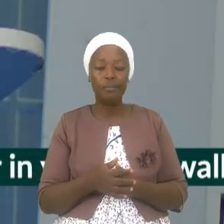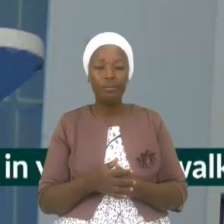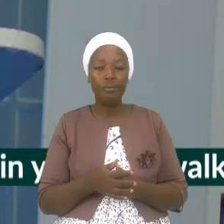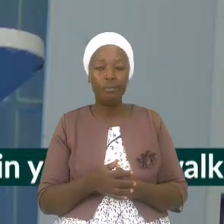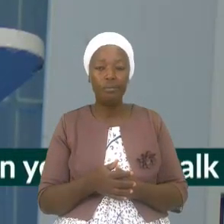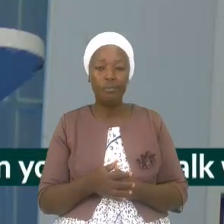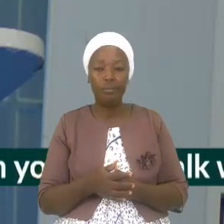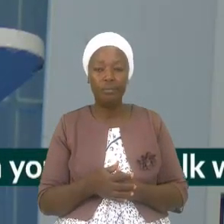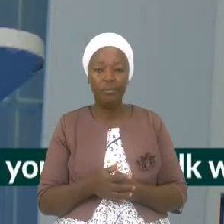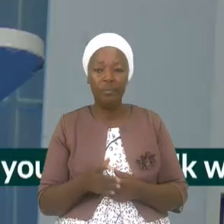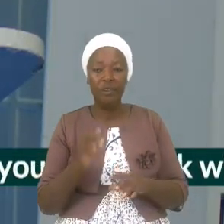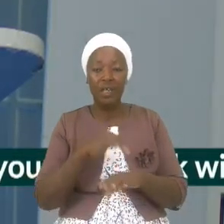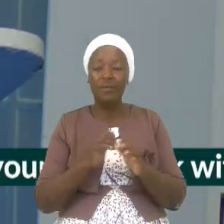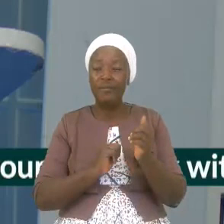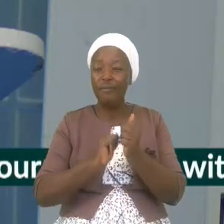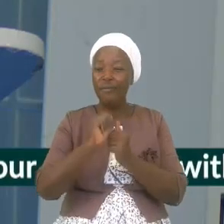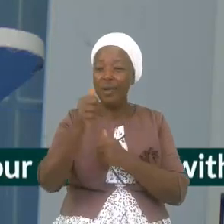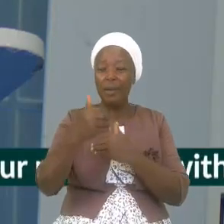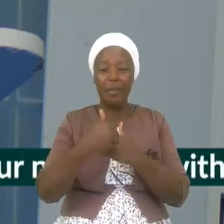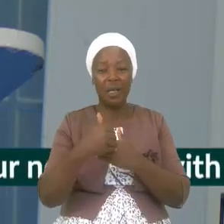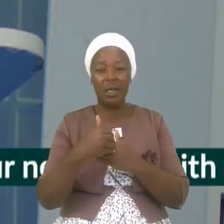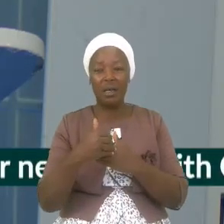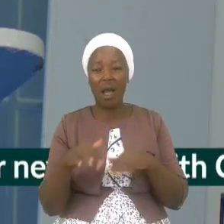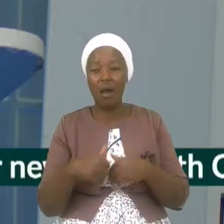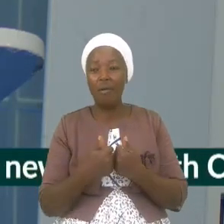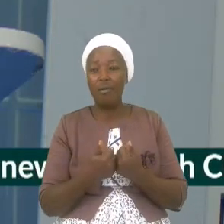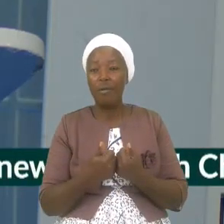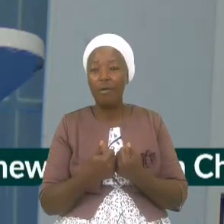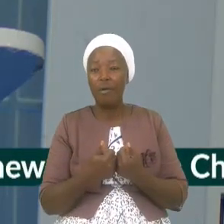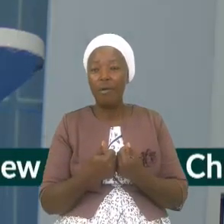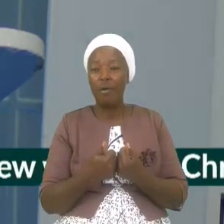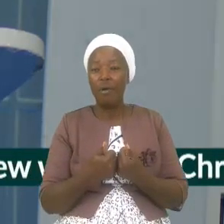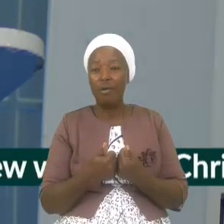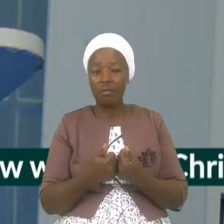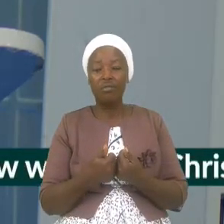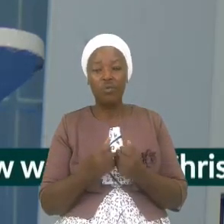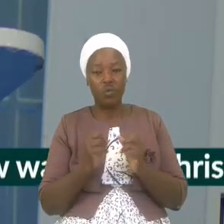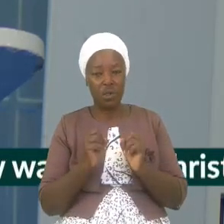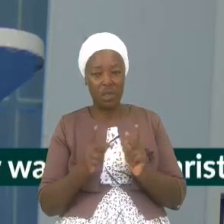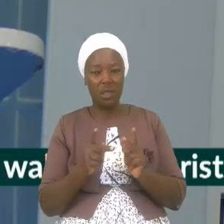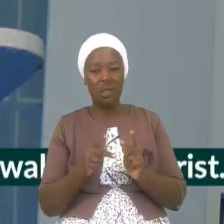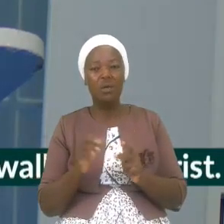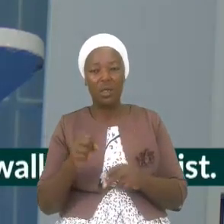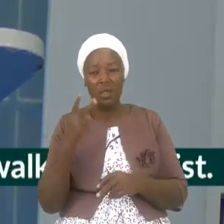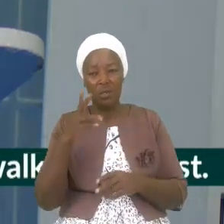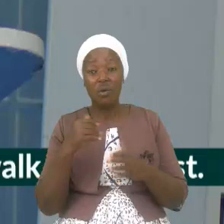Can you wave to us? All right, you can see right there. We are getting prepared